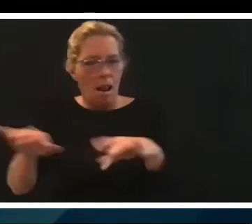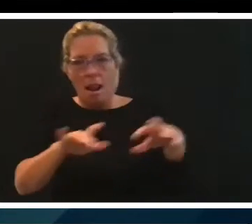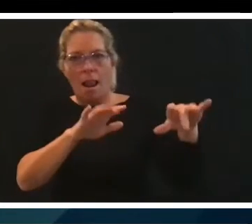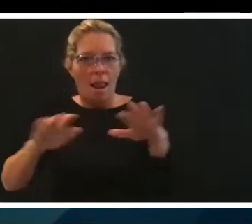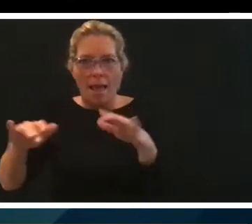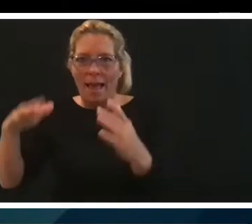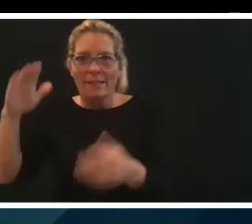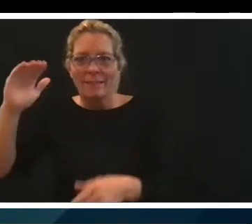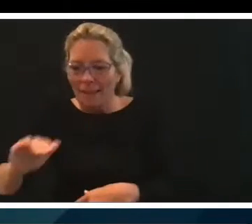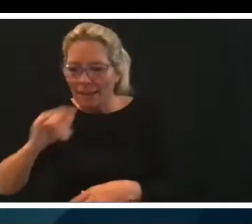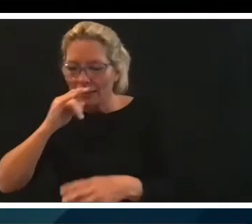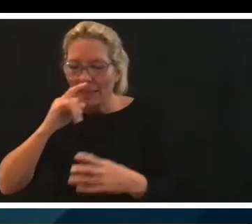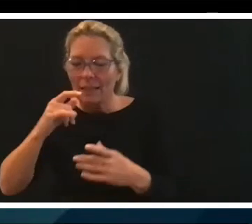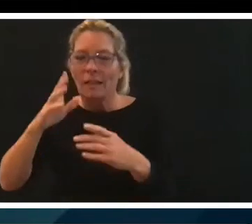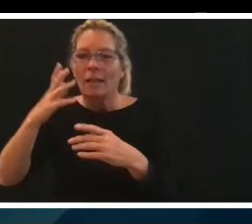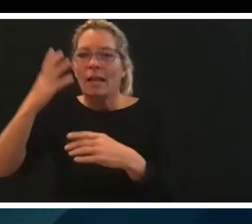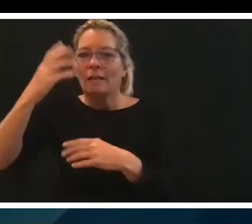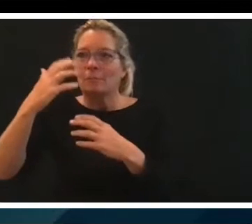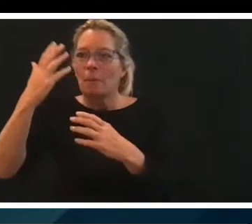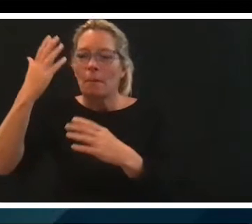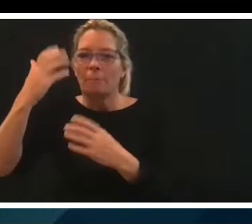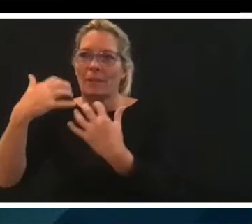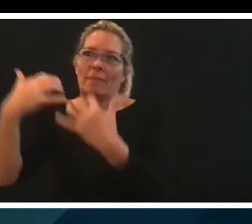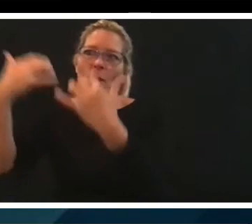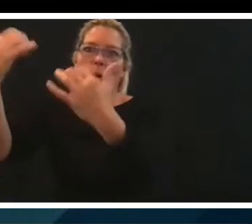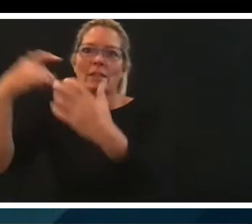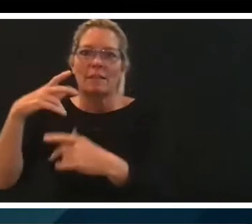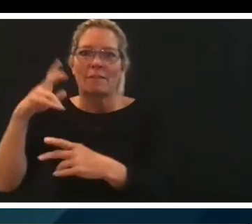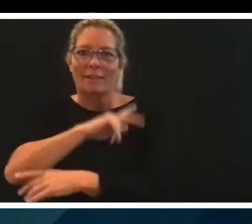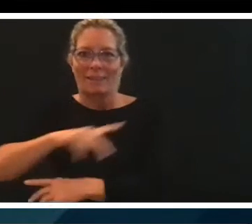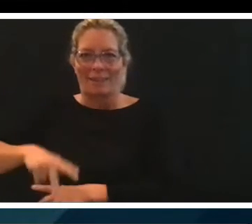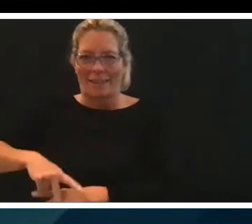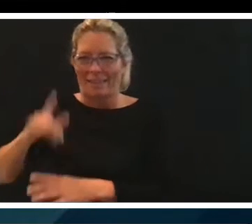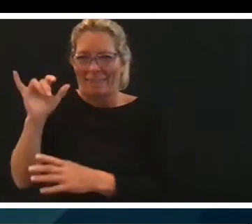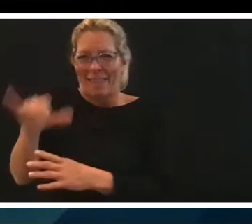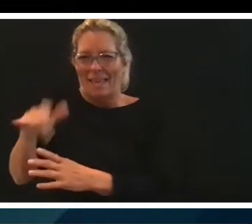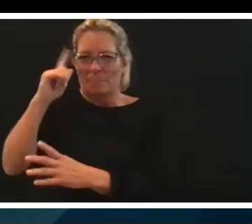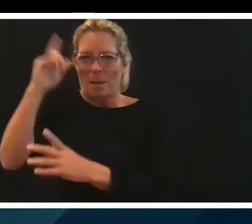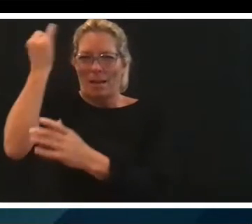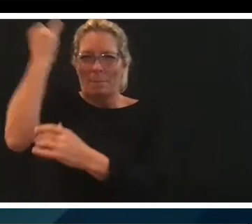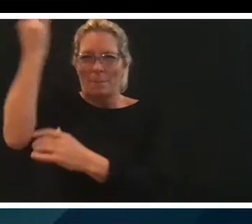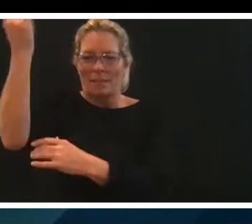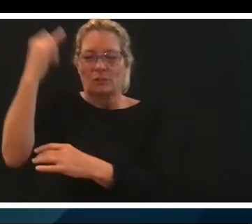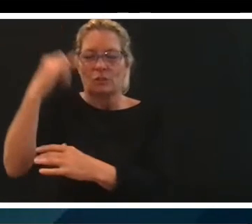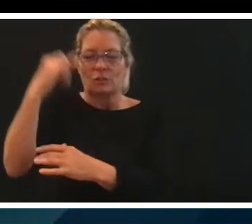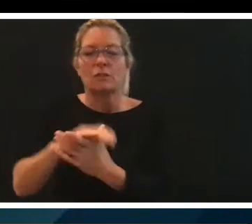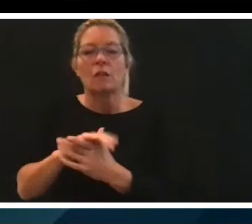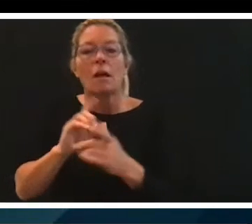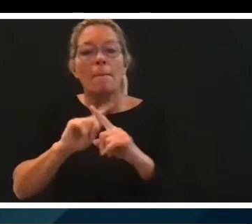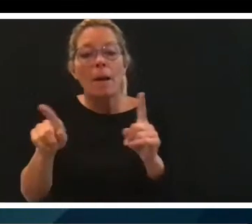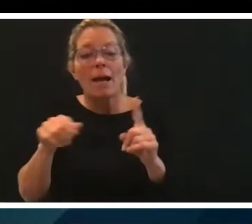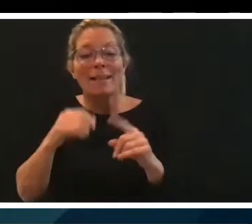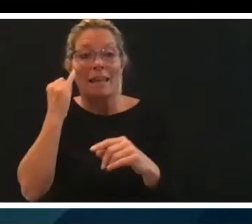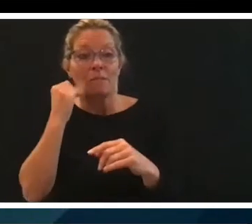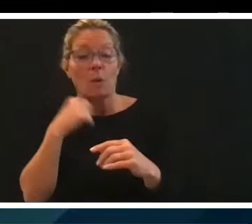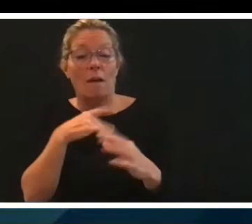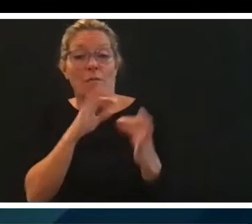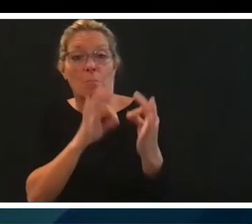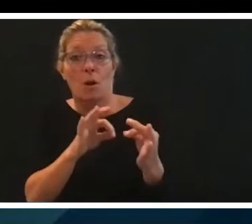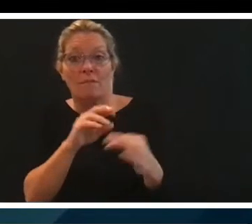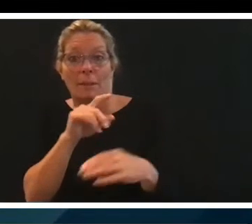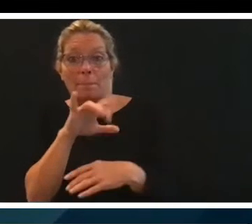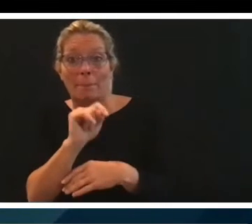my association. But like when you're, you know, when you're someone who has perfect pitch and you start playing at 2 years old, is that something where